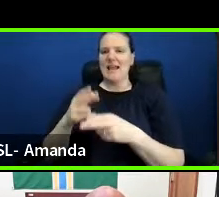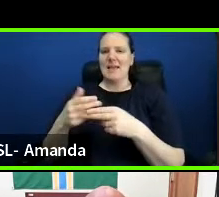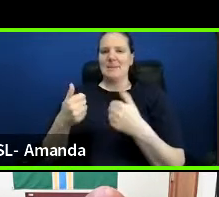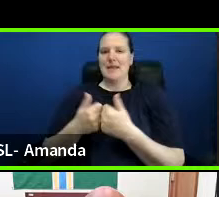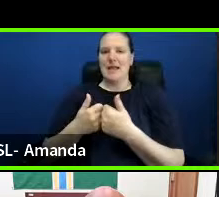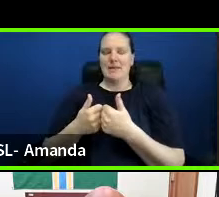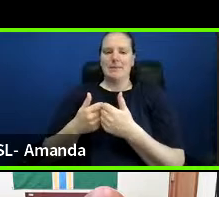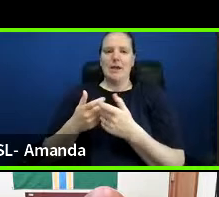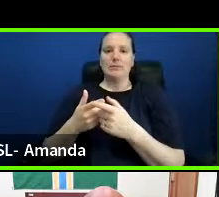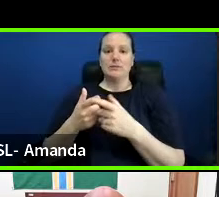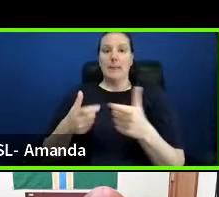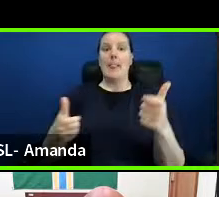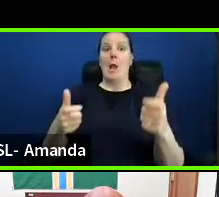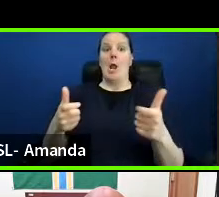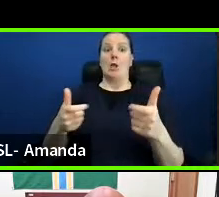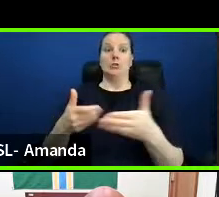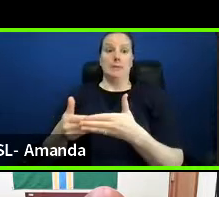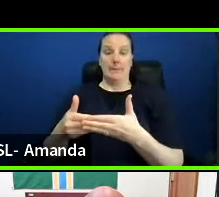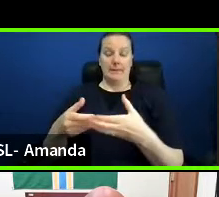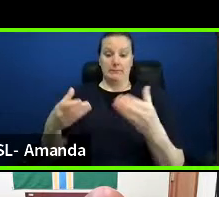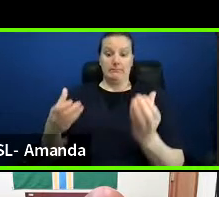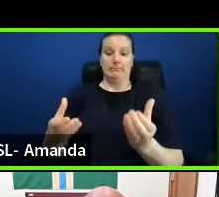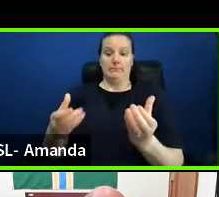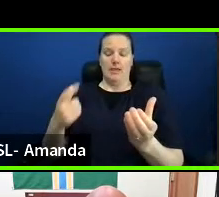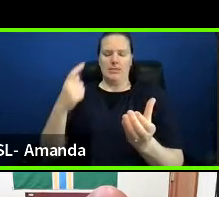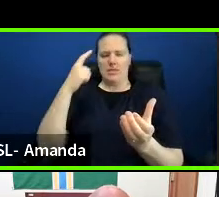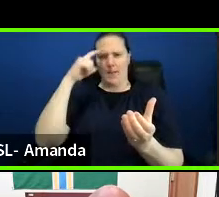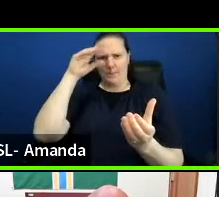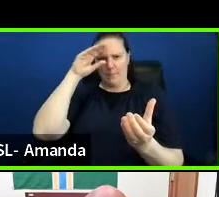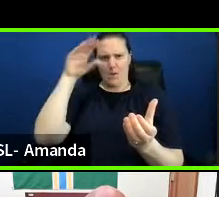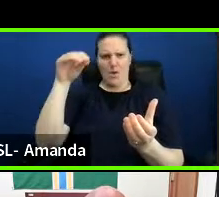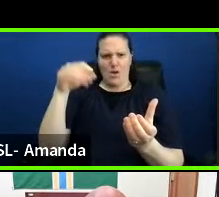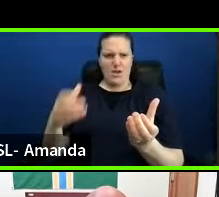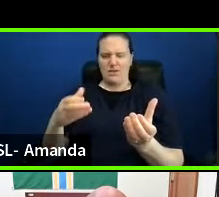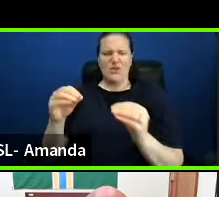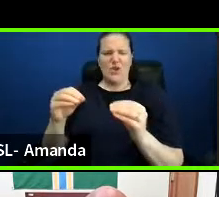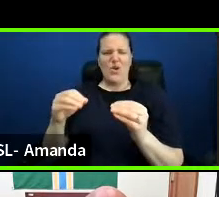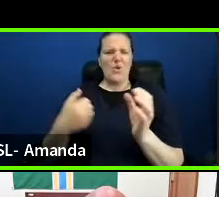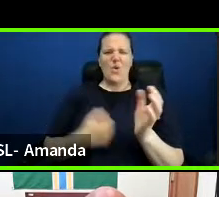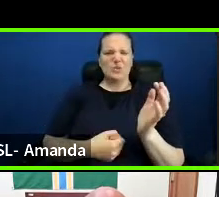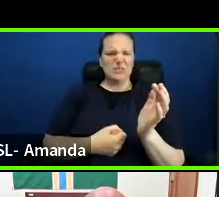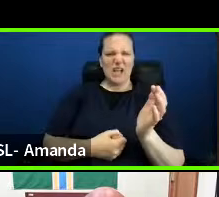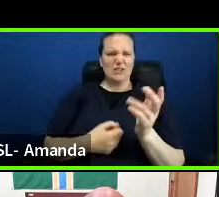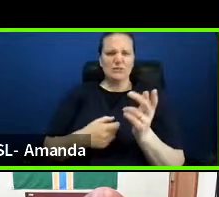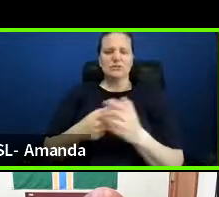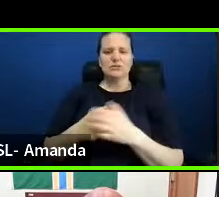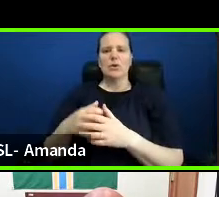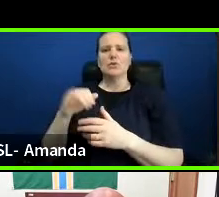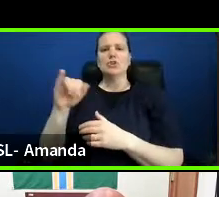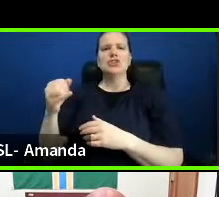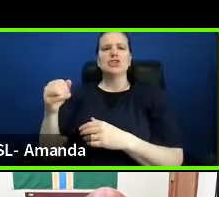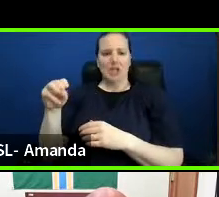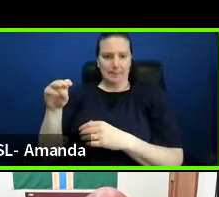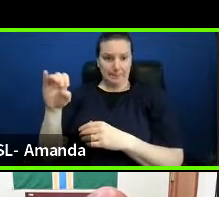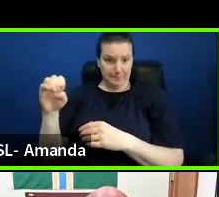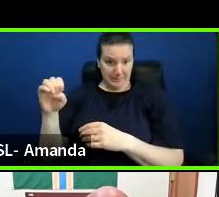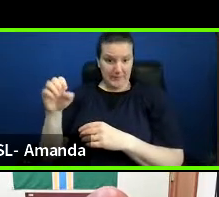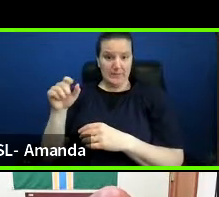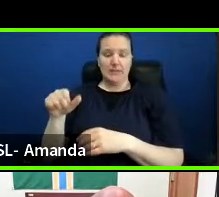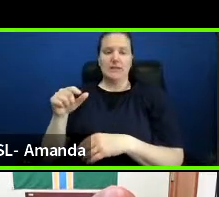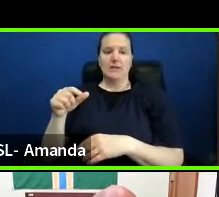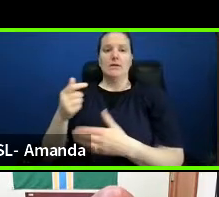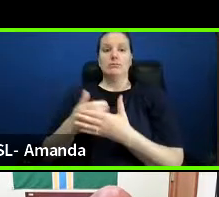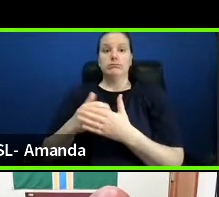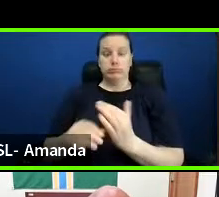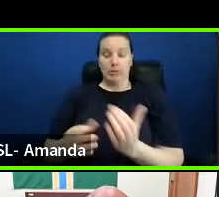very large baby. And so they thought I was a boy because they didn't have ultrasounds. So it was going to be Jamie. And then when I came